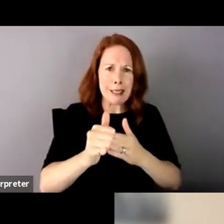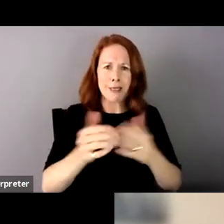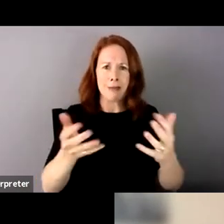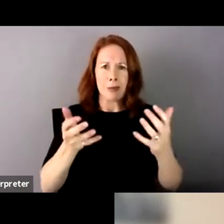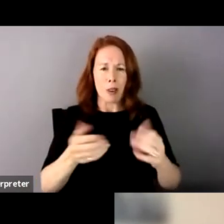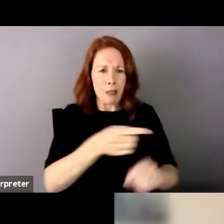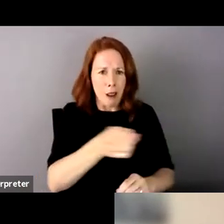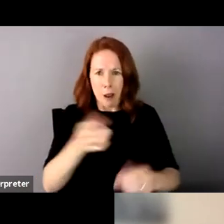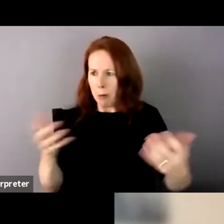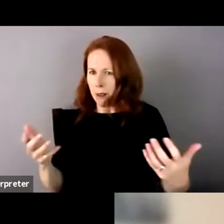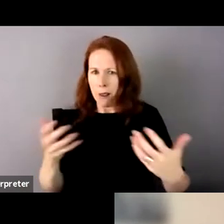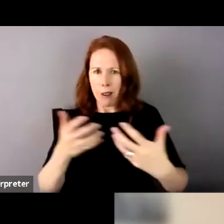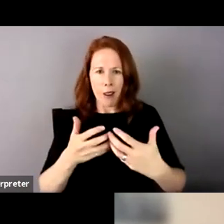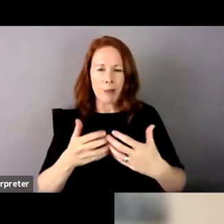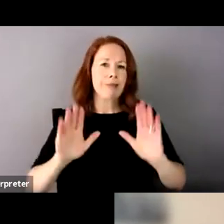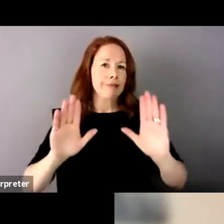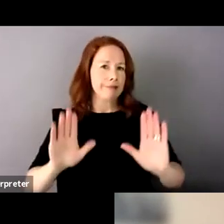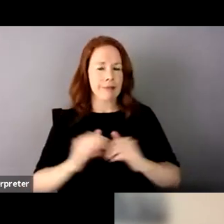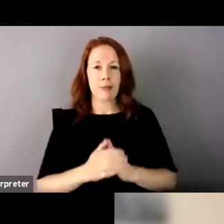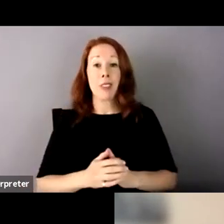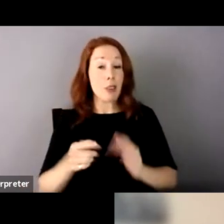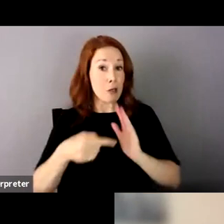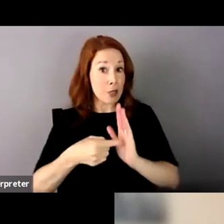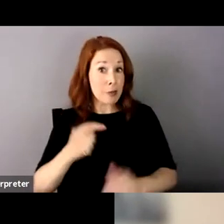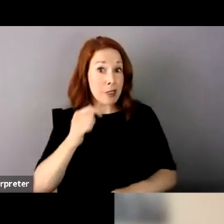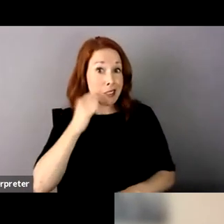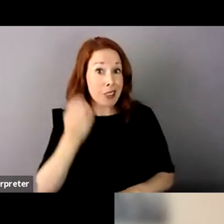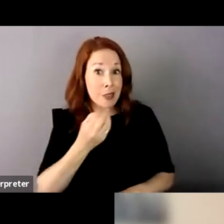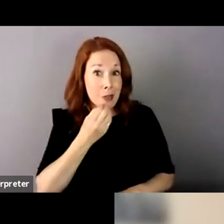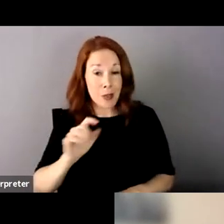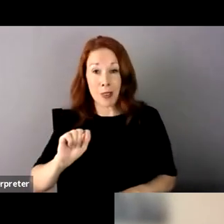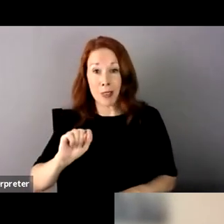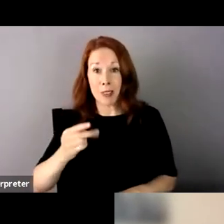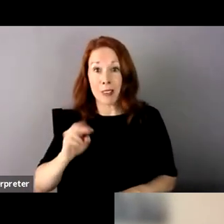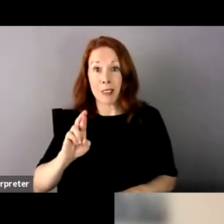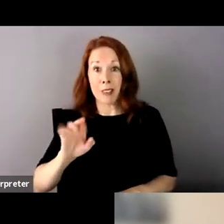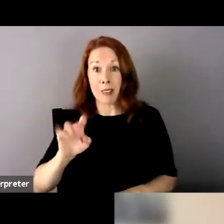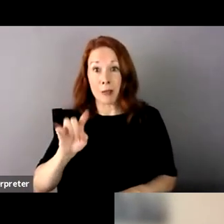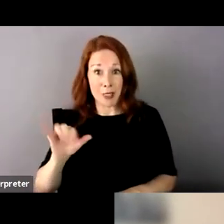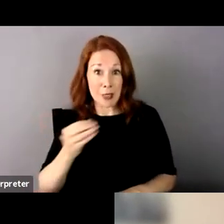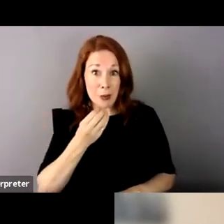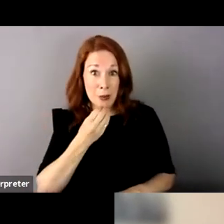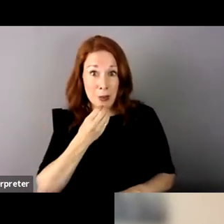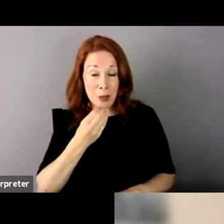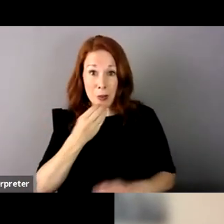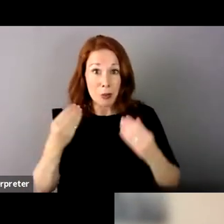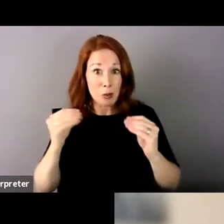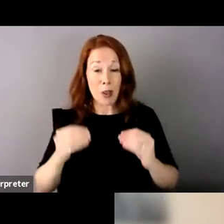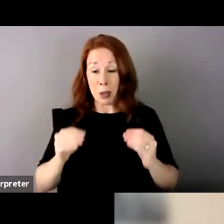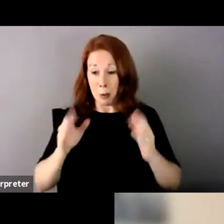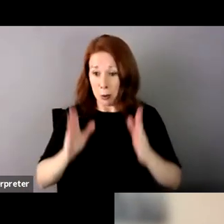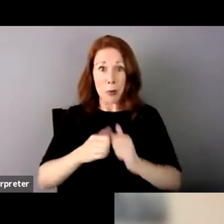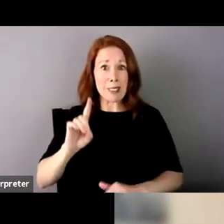And, I think of some of the key employers like Thrifty Foods, for example, where people with disabilities work and they are visible. They